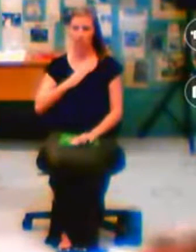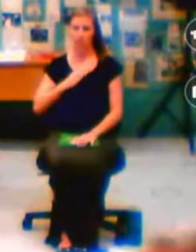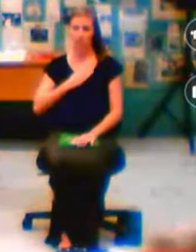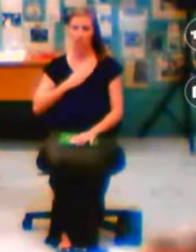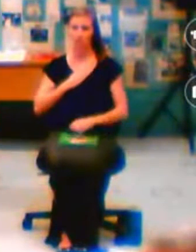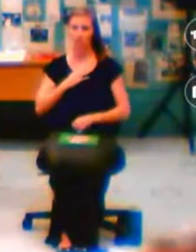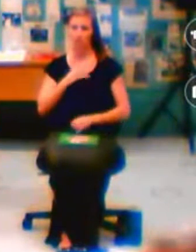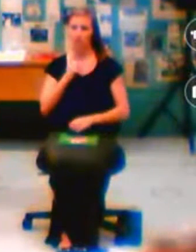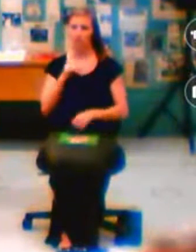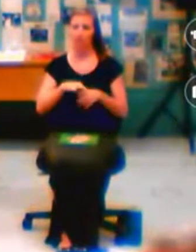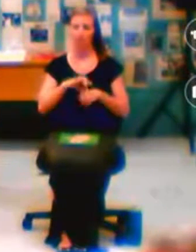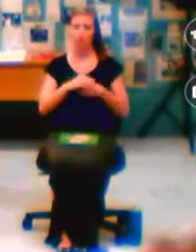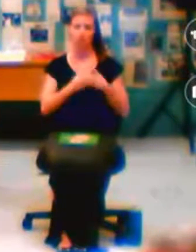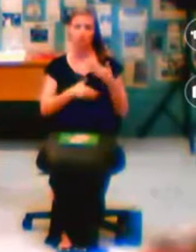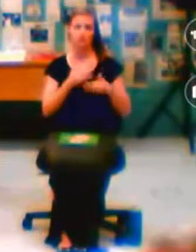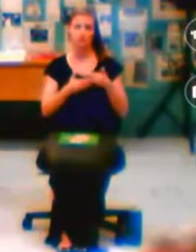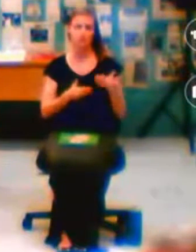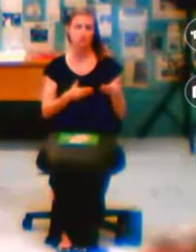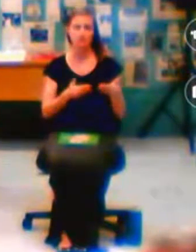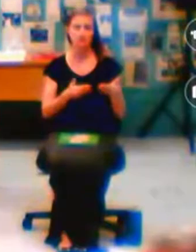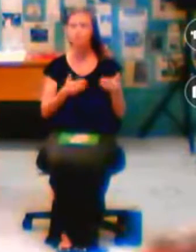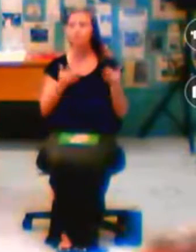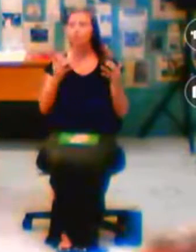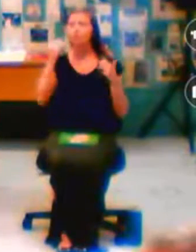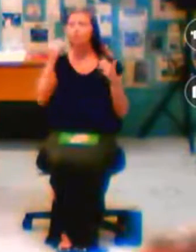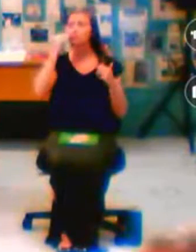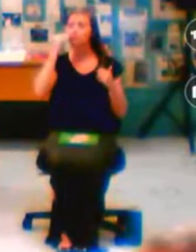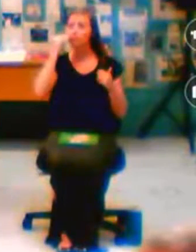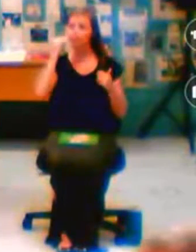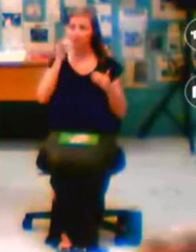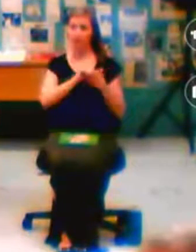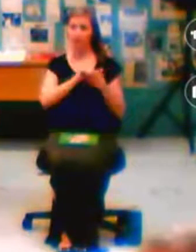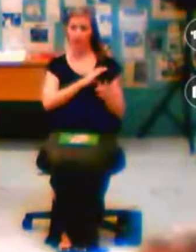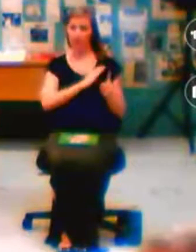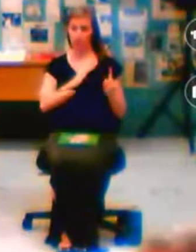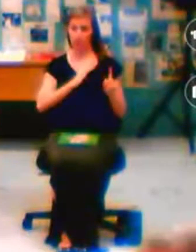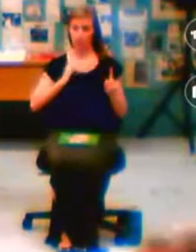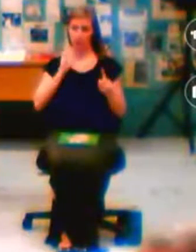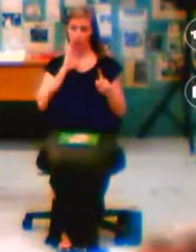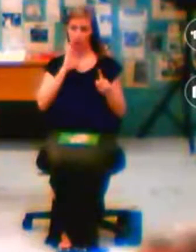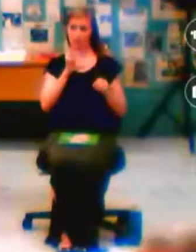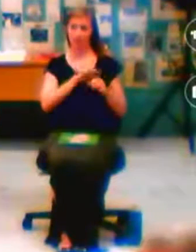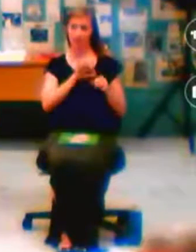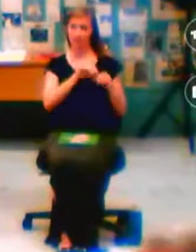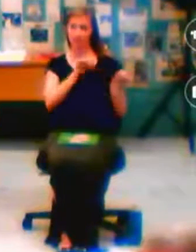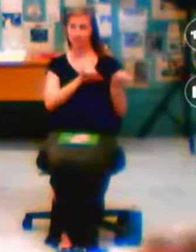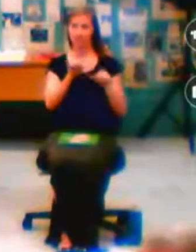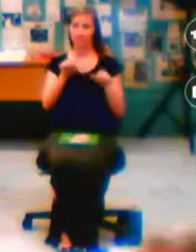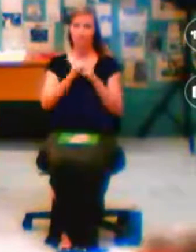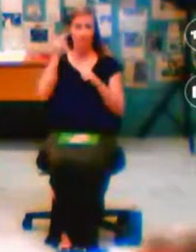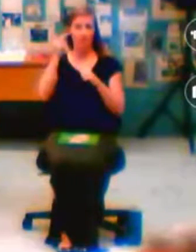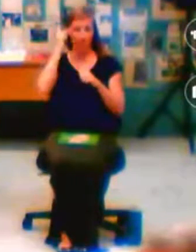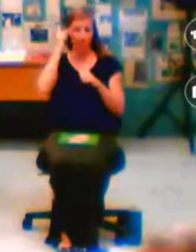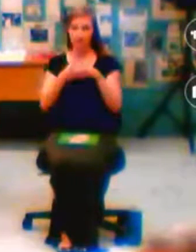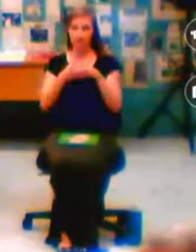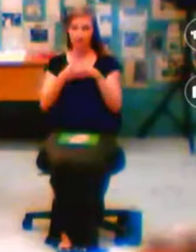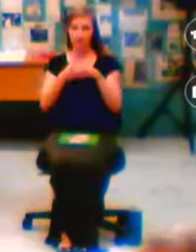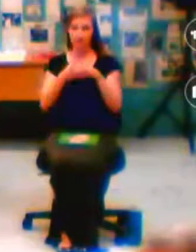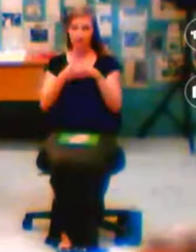John. So my question is on this board and the election process. I'm